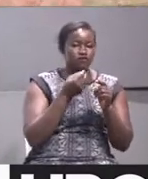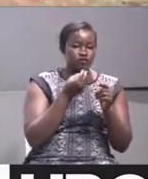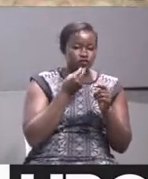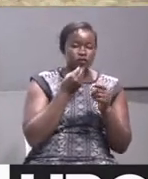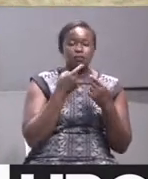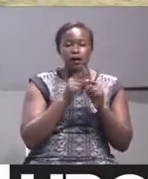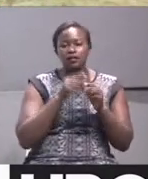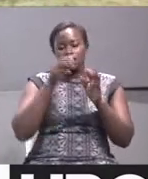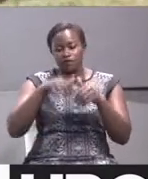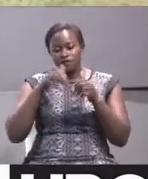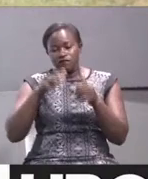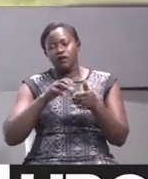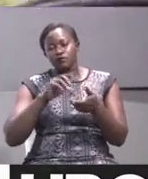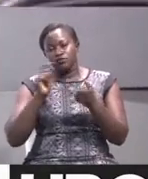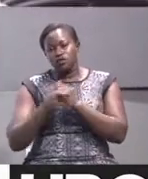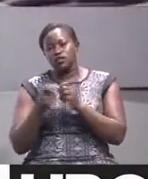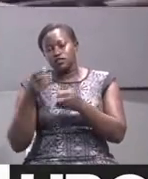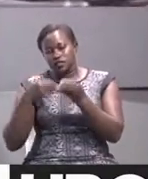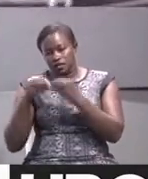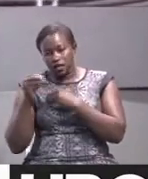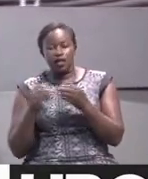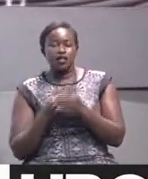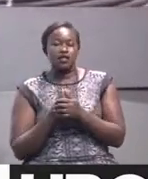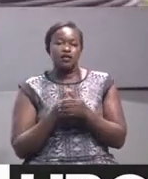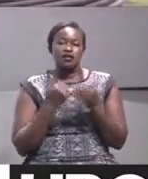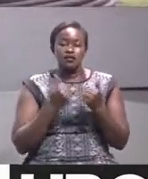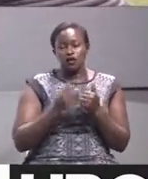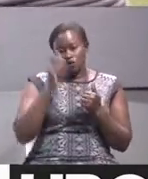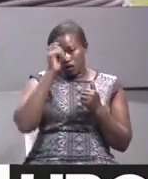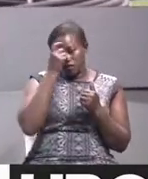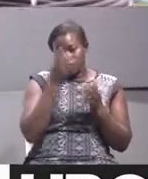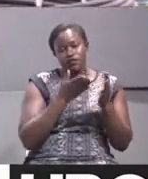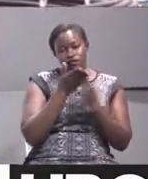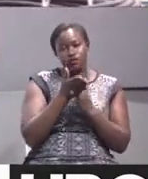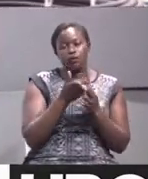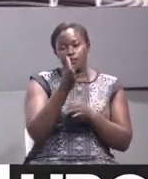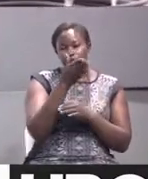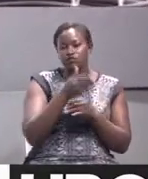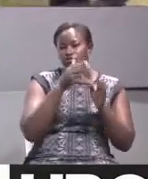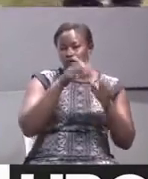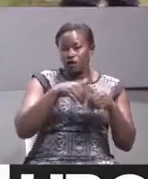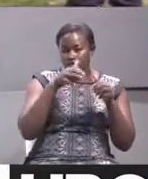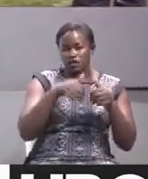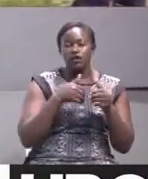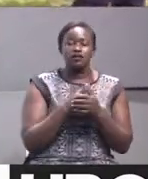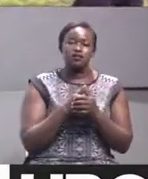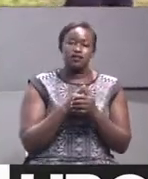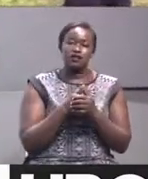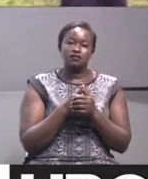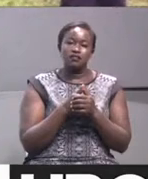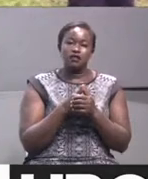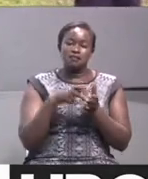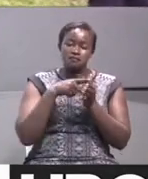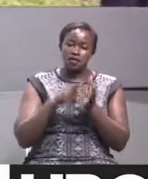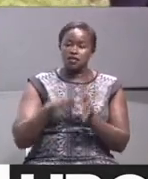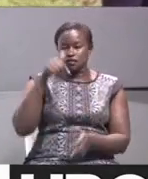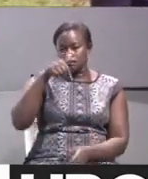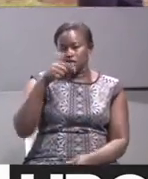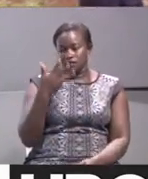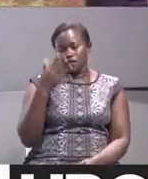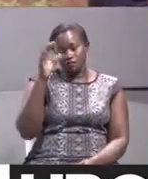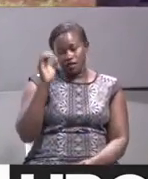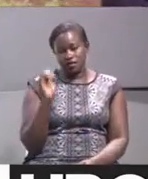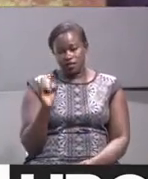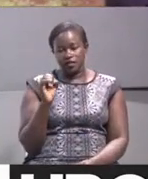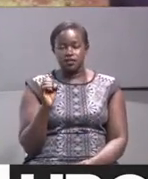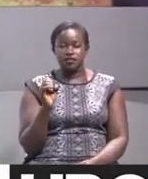providing 25% of the total cost as government through the Ministry of Agriculture covers the 75%. Edi